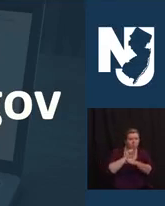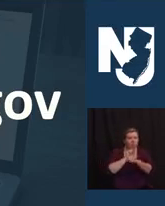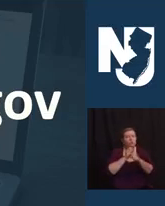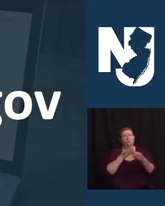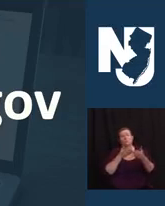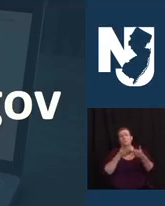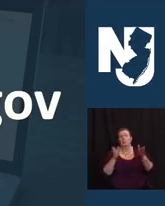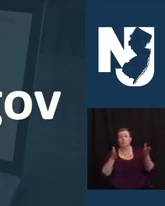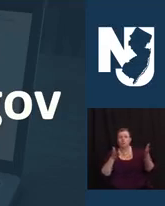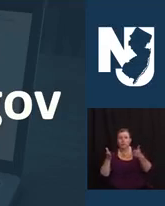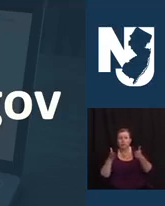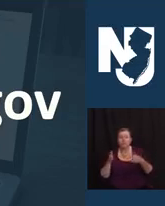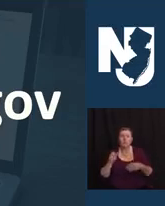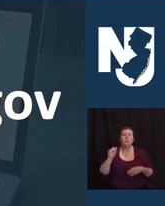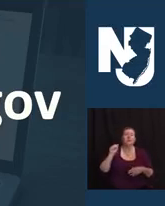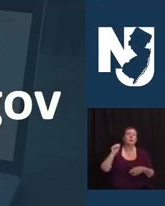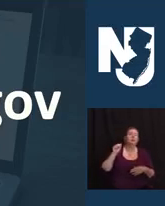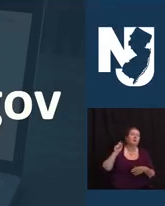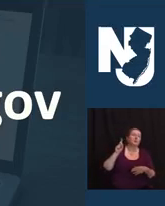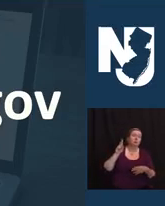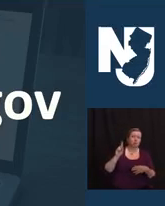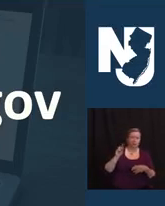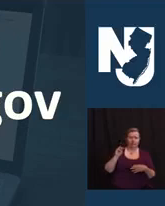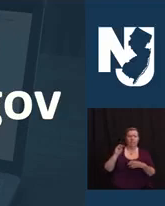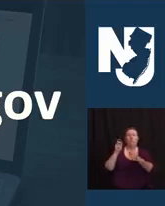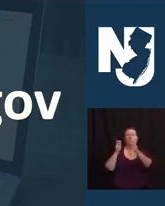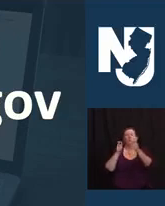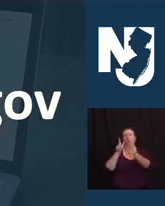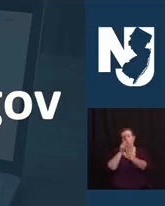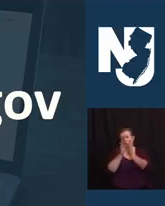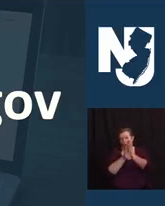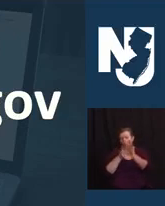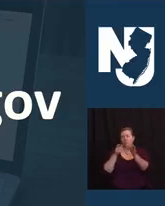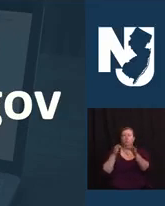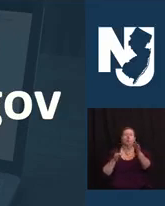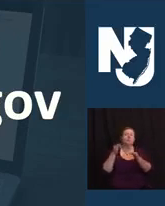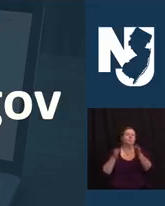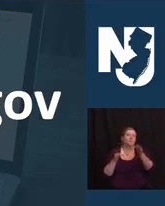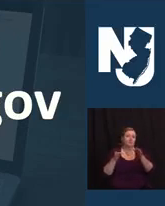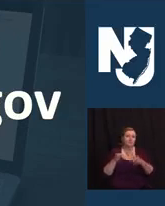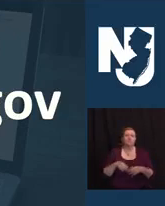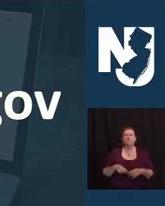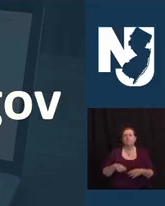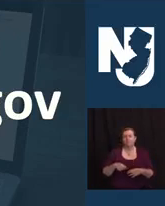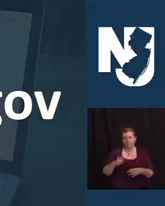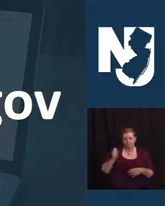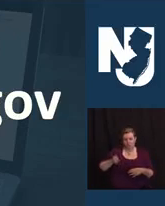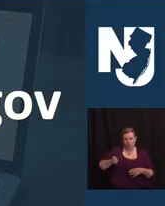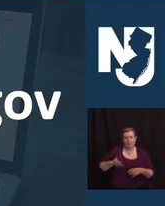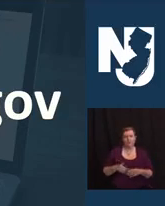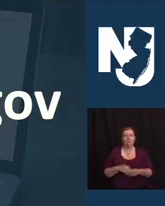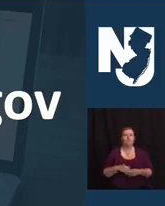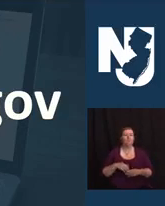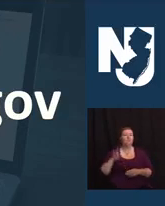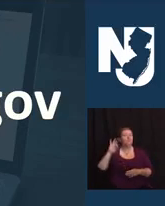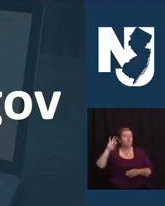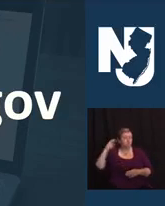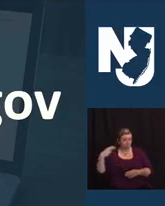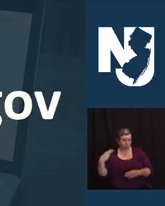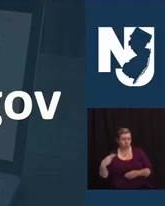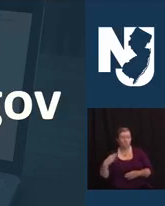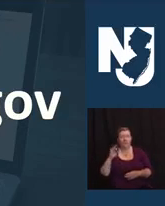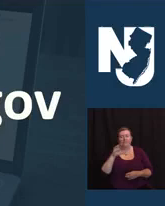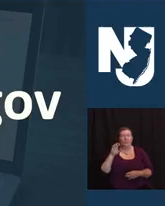judge, worked at the municipal level, I believe a 21-year freeholder, and was